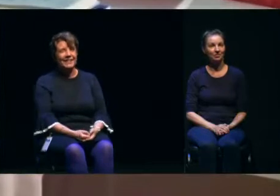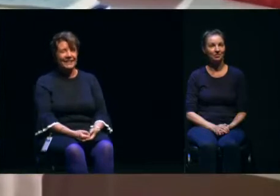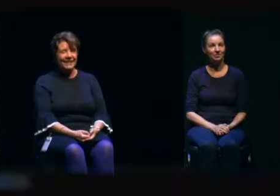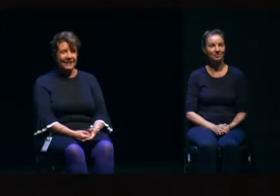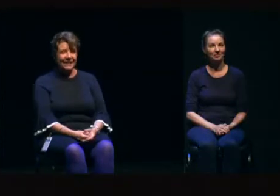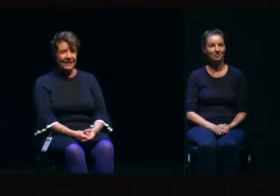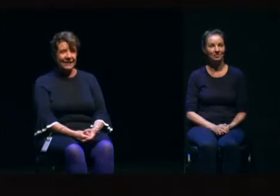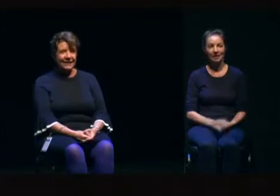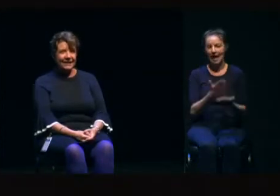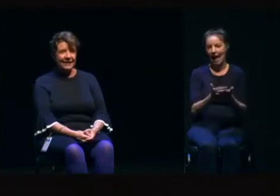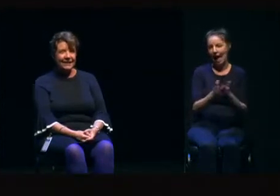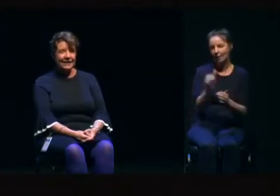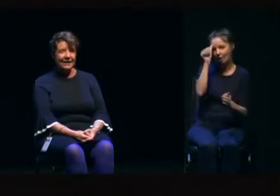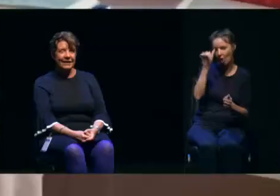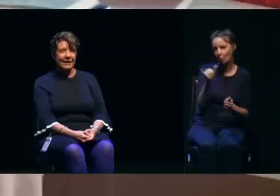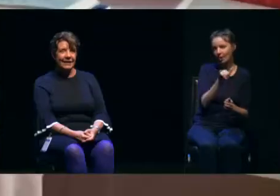But how do we know which bit?